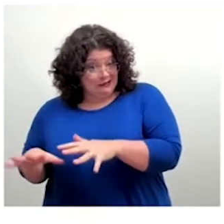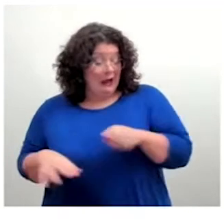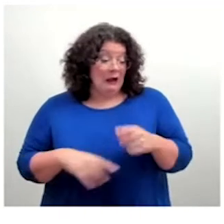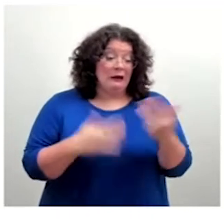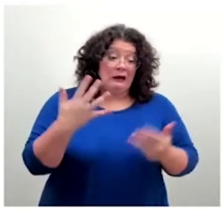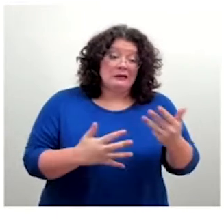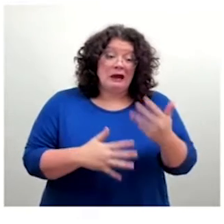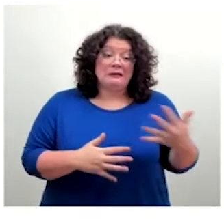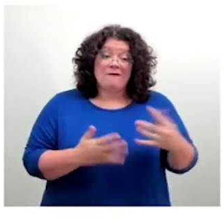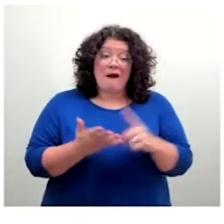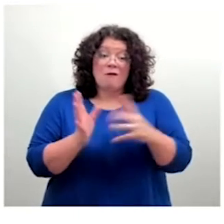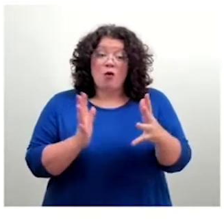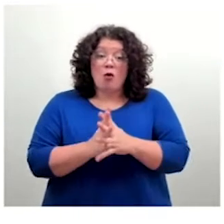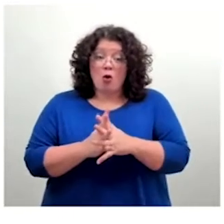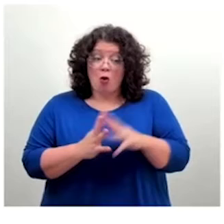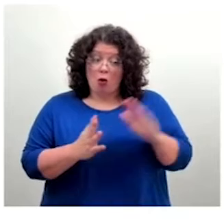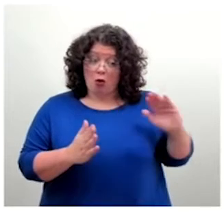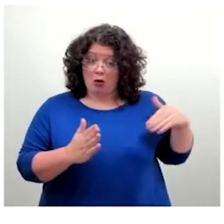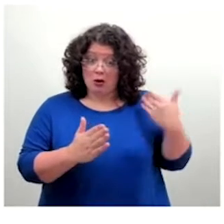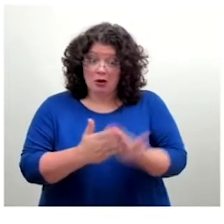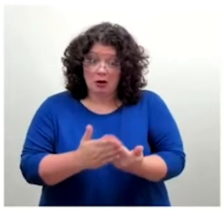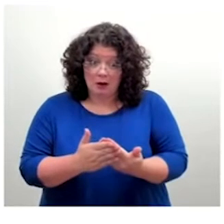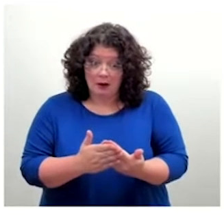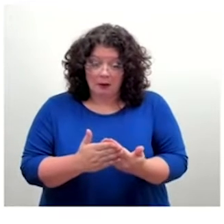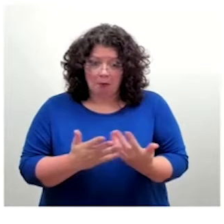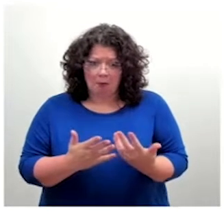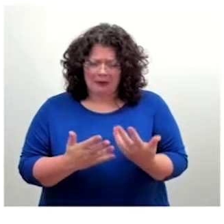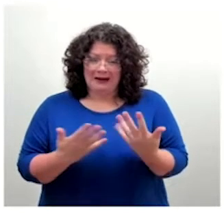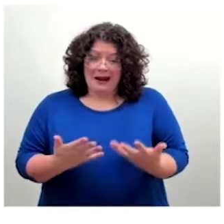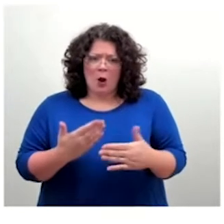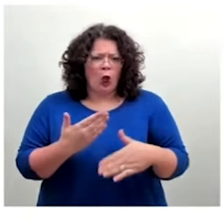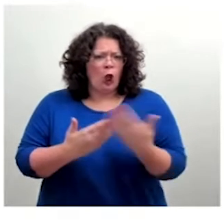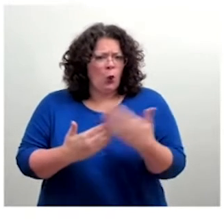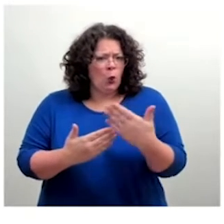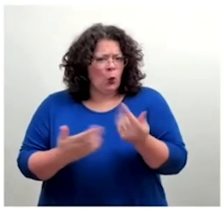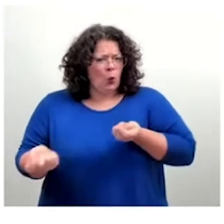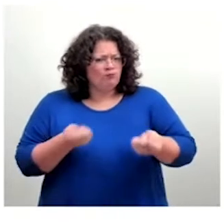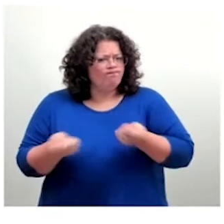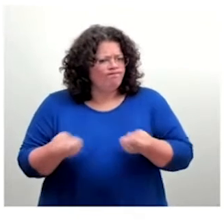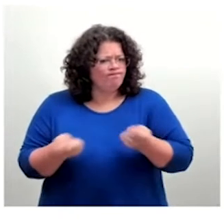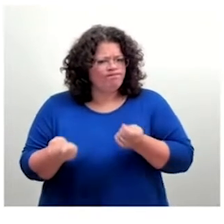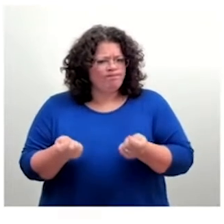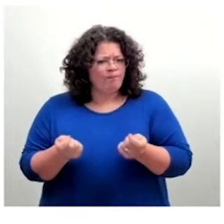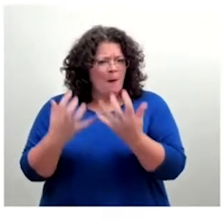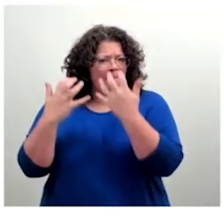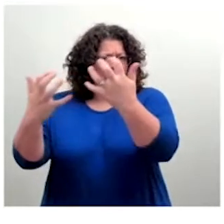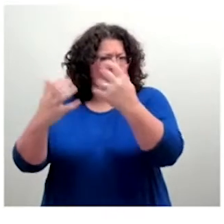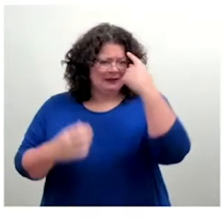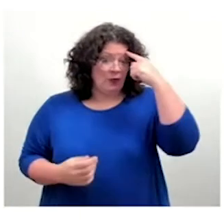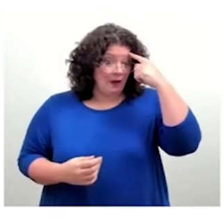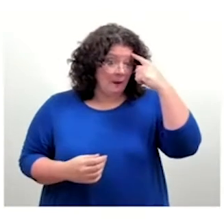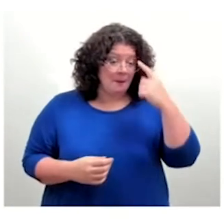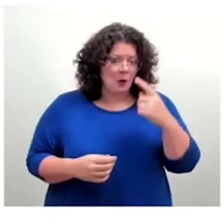it. In fact, they're underpinned by it. These are the public sector bodies, website and mobile applications, accessibility